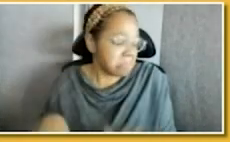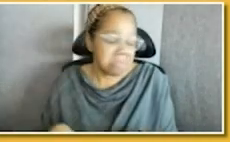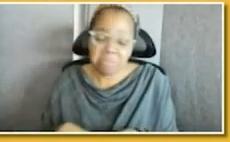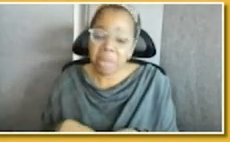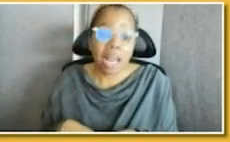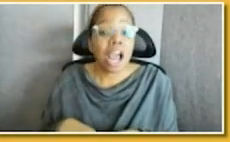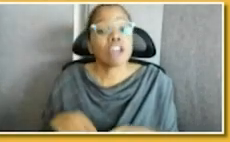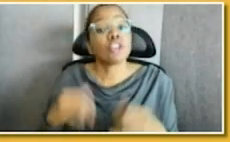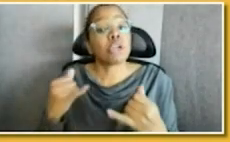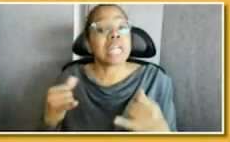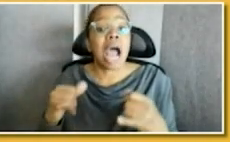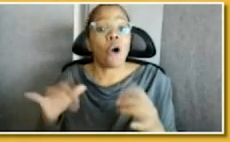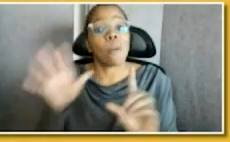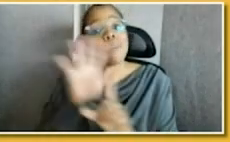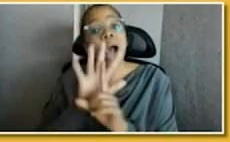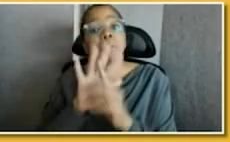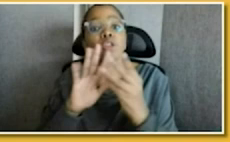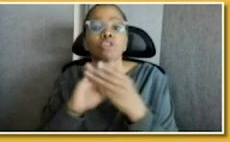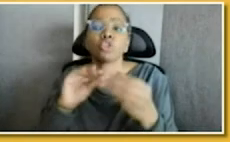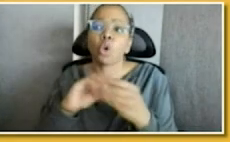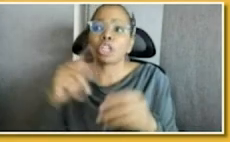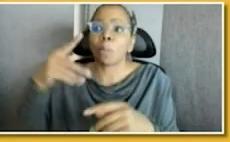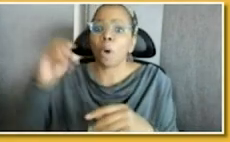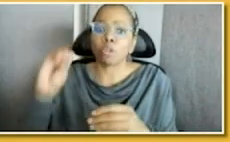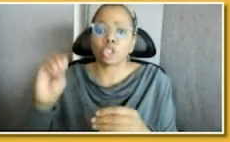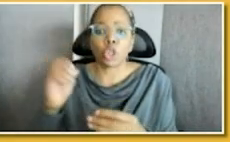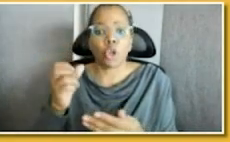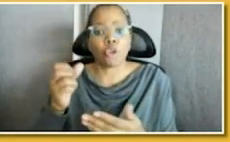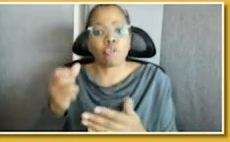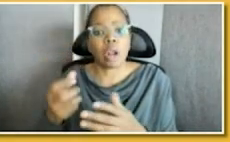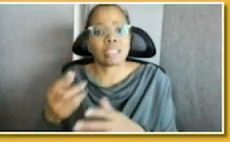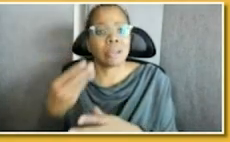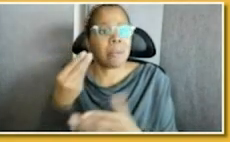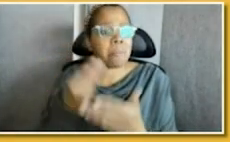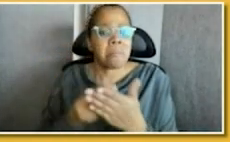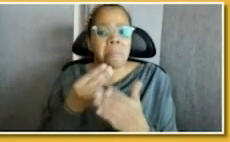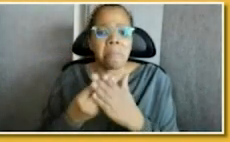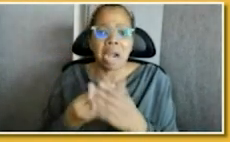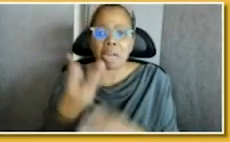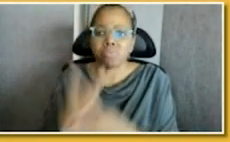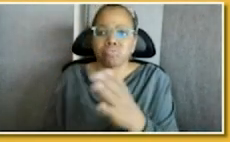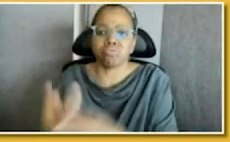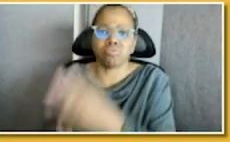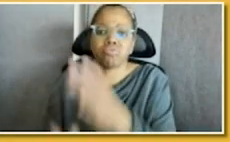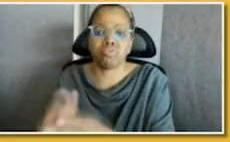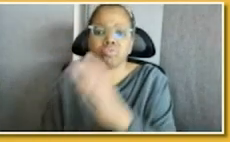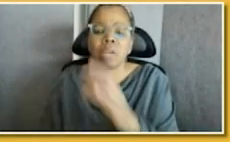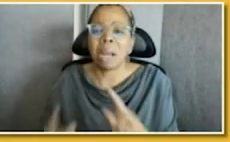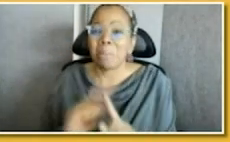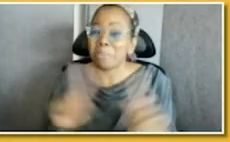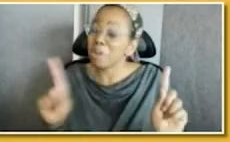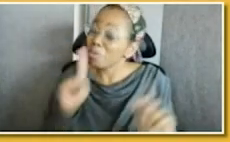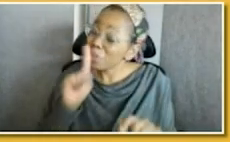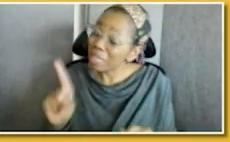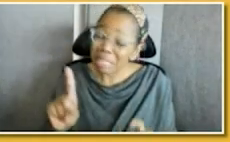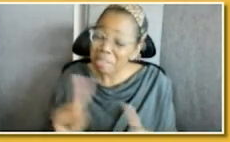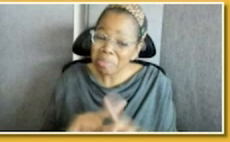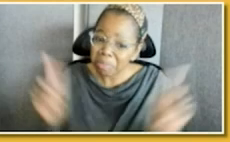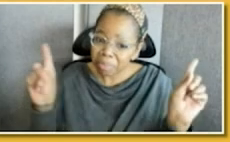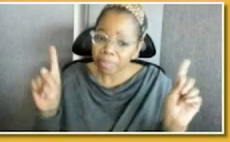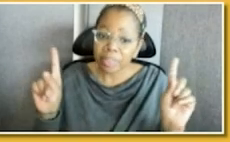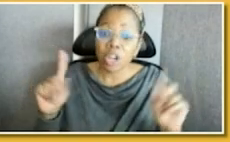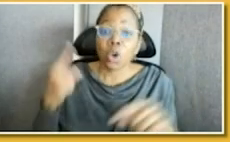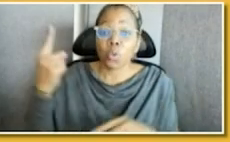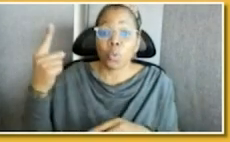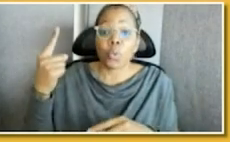all this money when really what happened was, as one of the postmasters